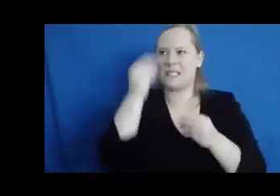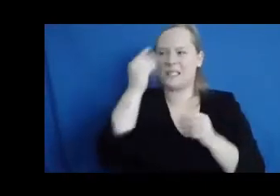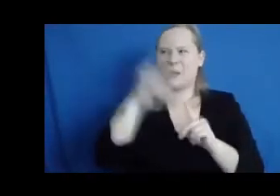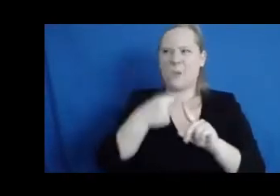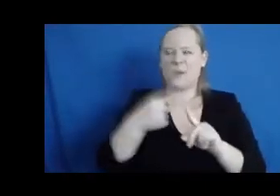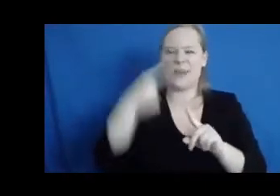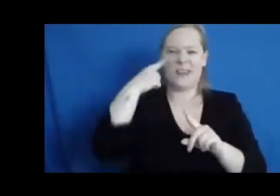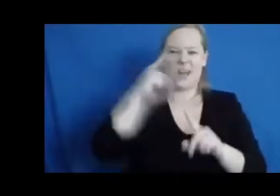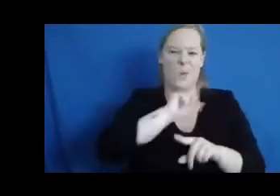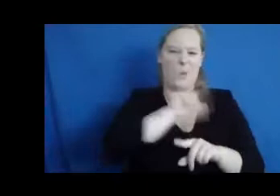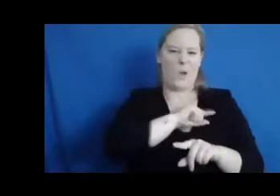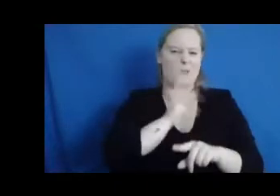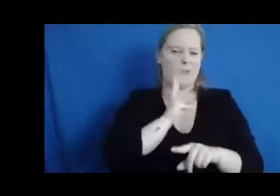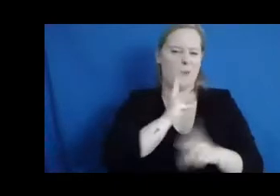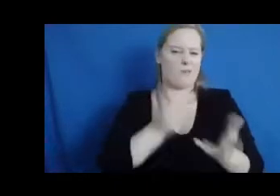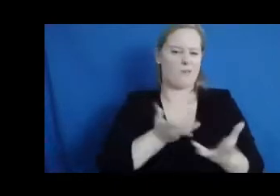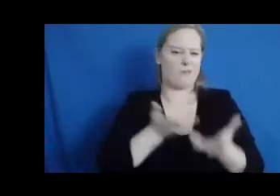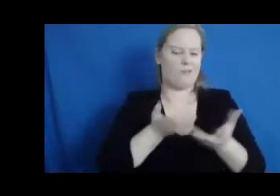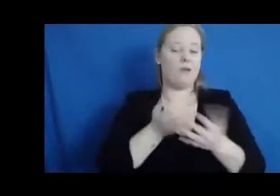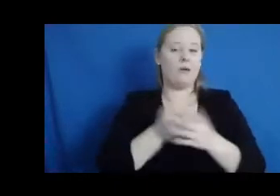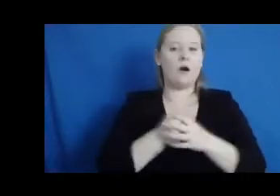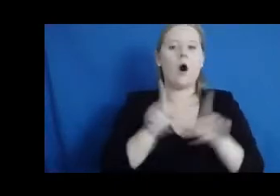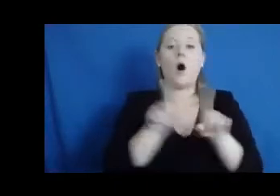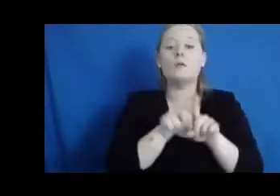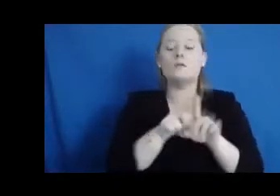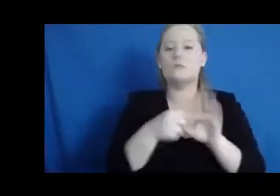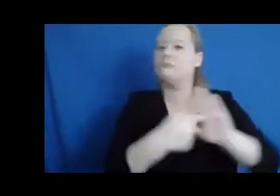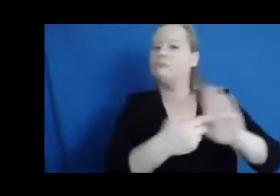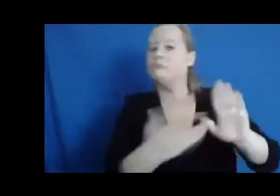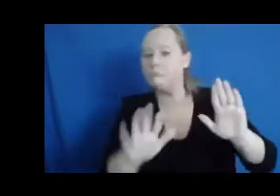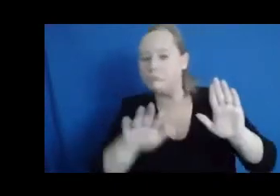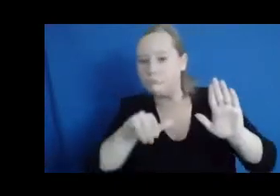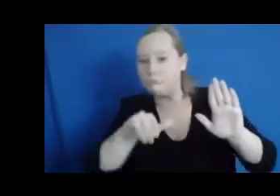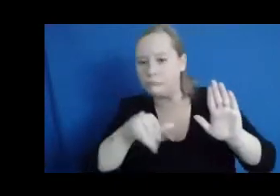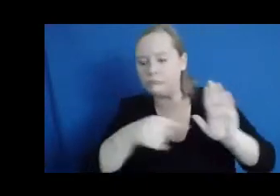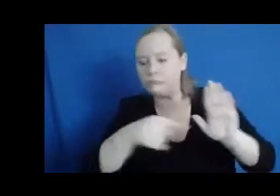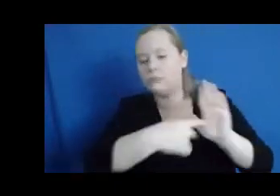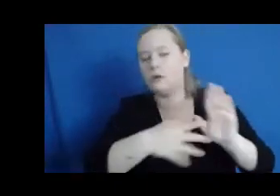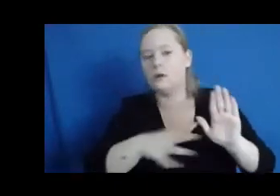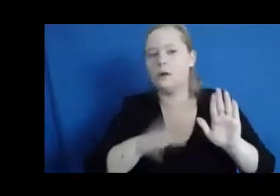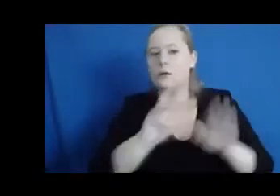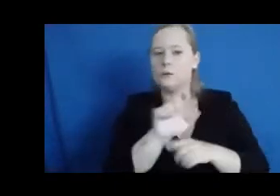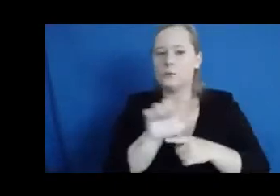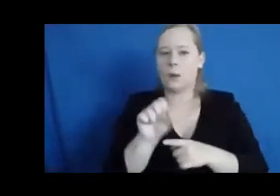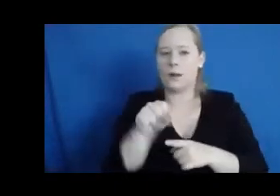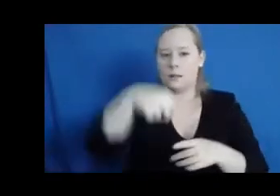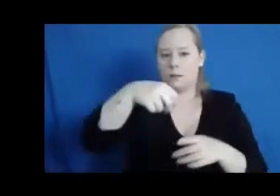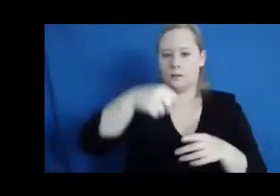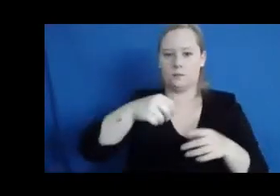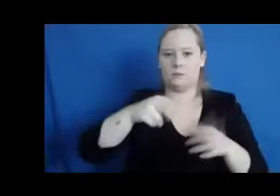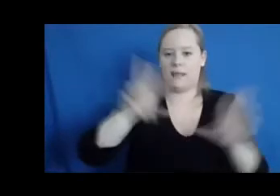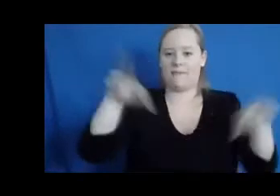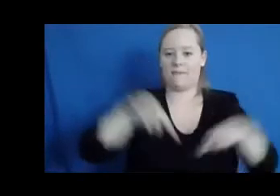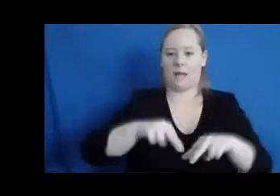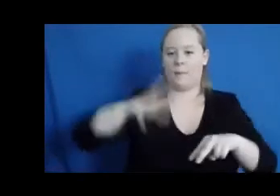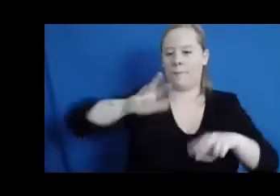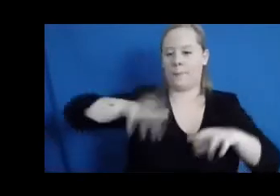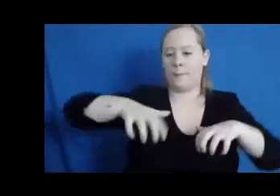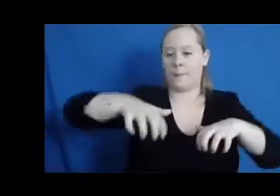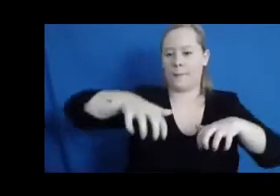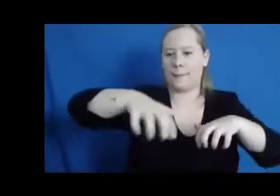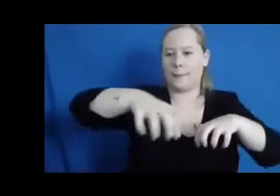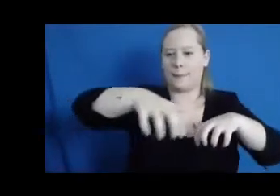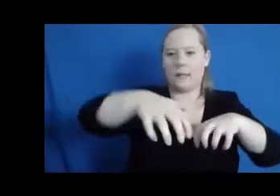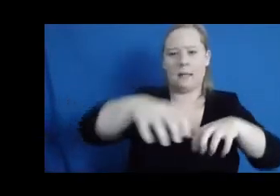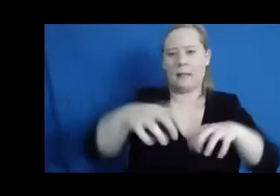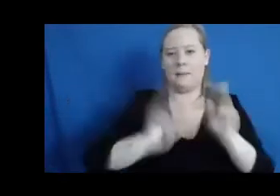quality. And I want to also just point out that there's wells throughout this valley that people are